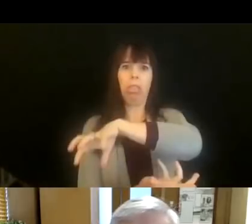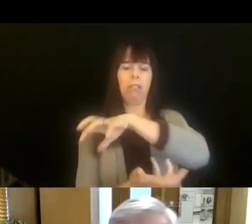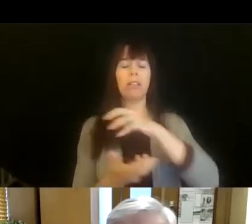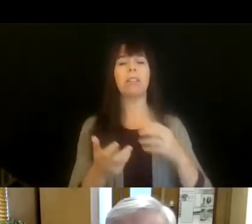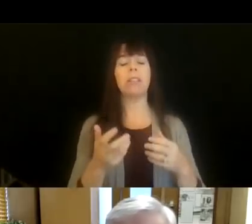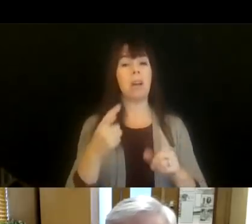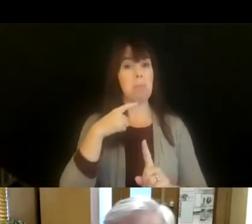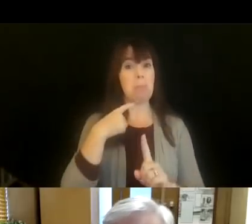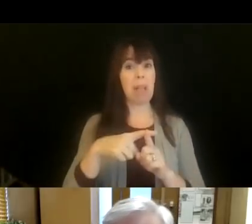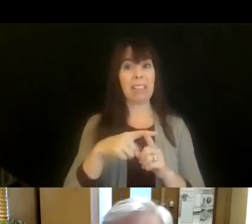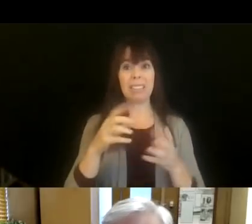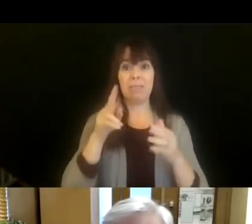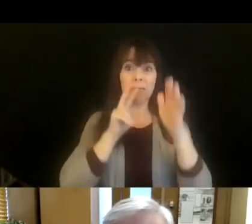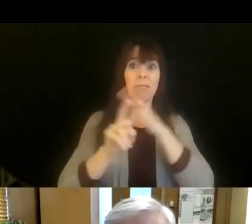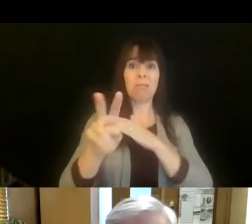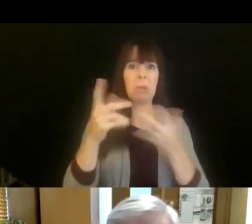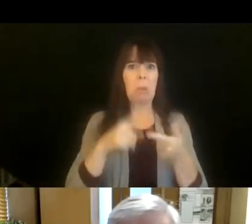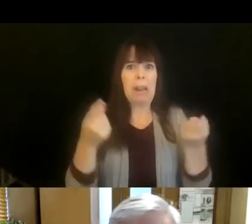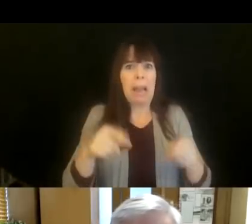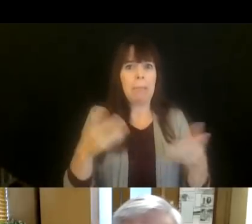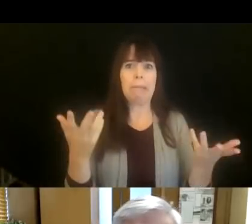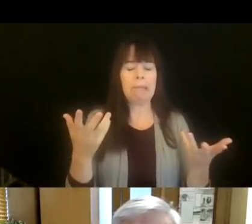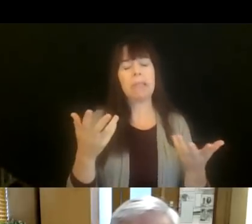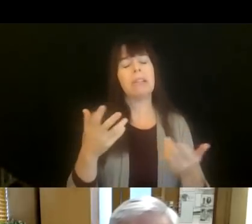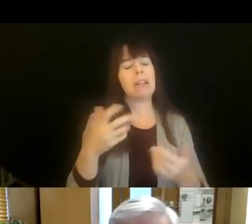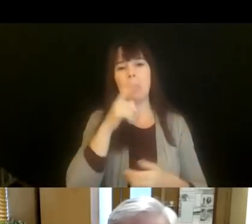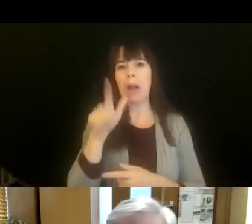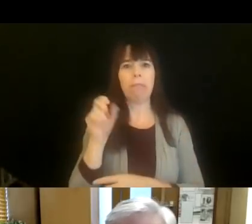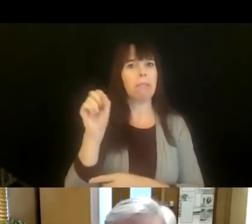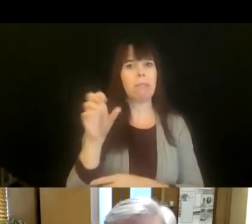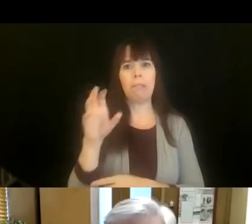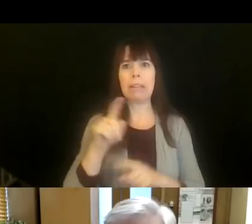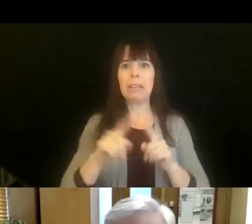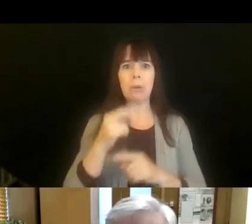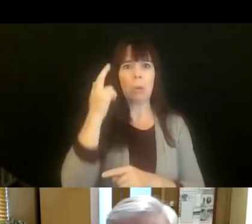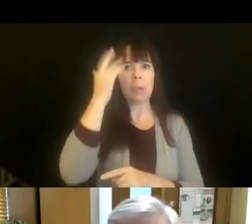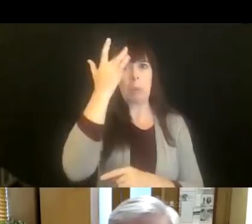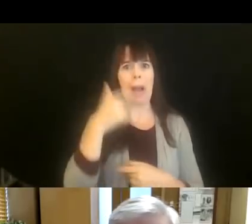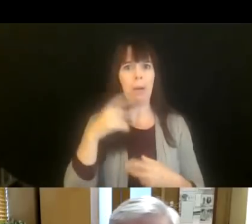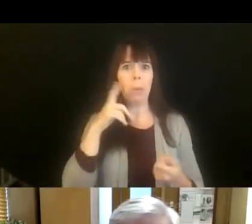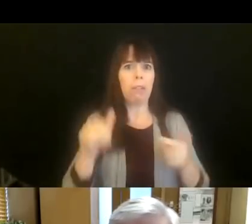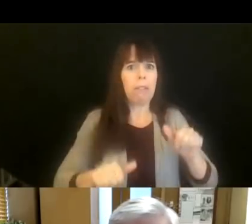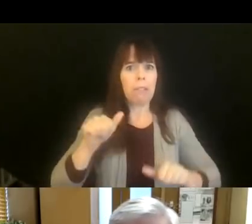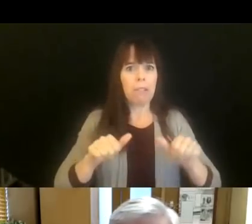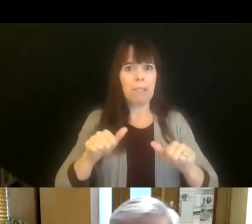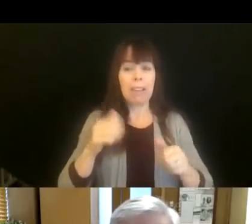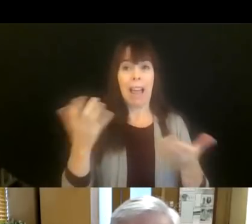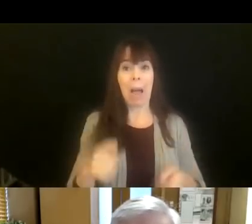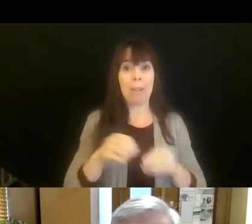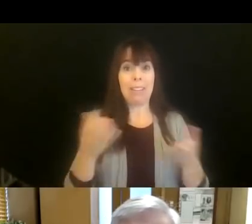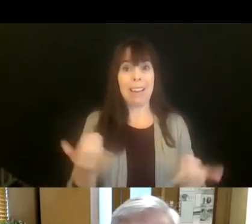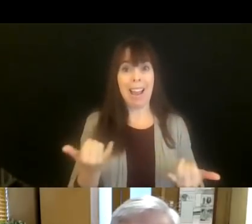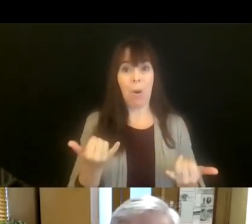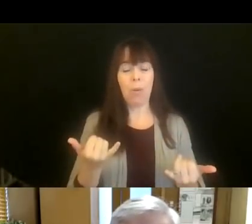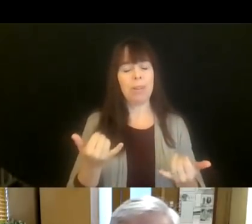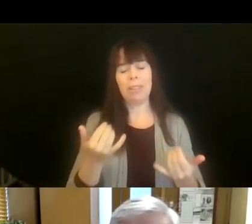great uncertainty. I don't have to list the many sources of uncertainty for you that exist in our worlds, perhaps now